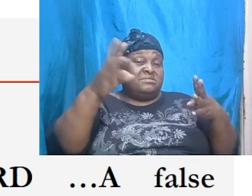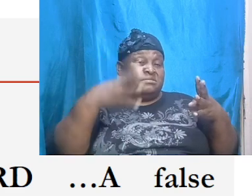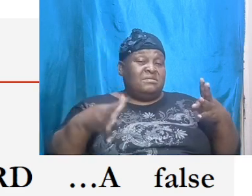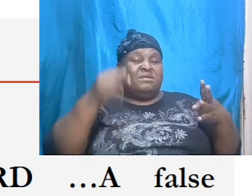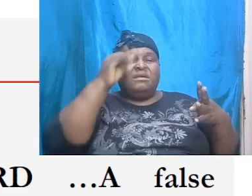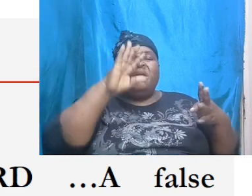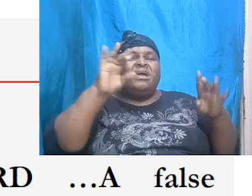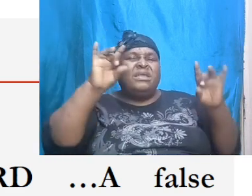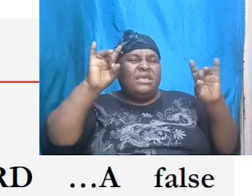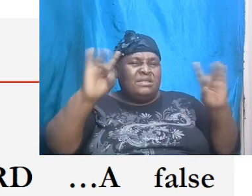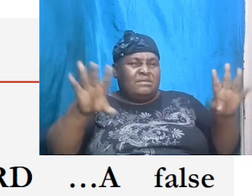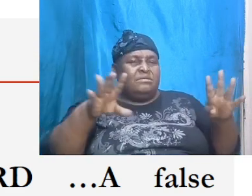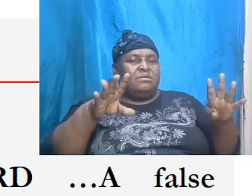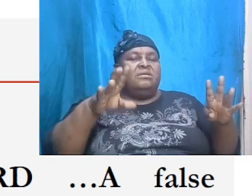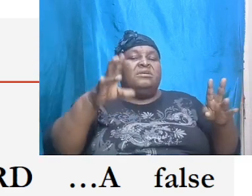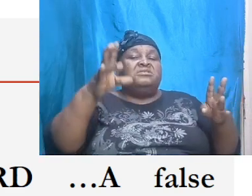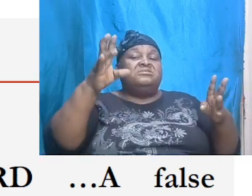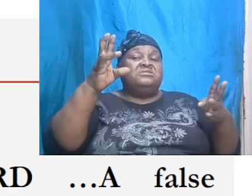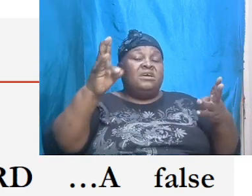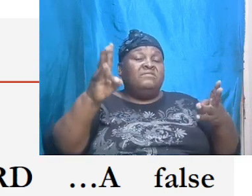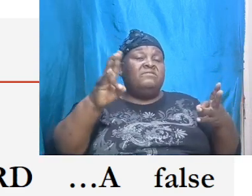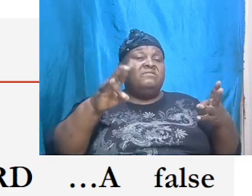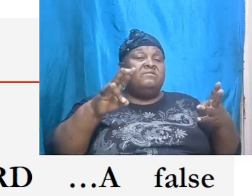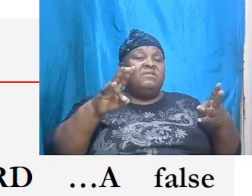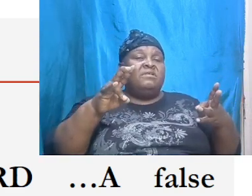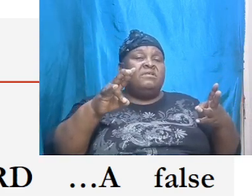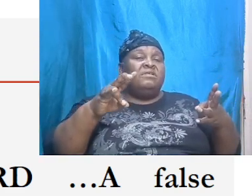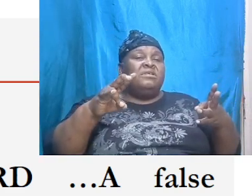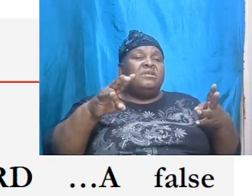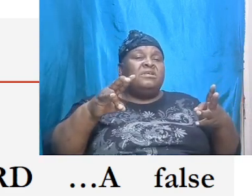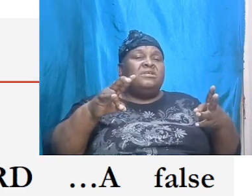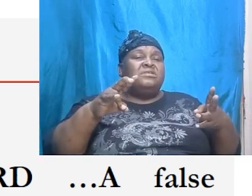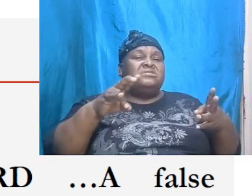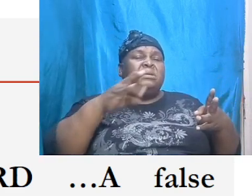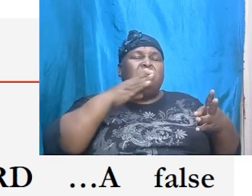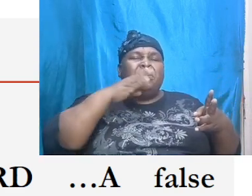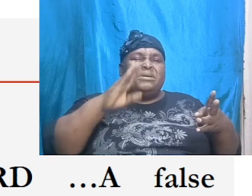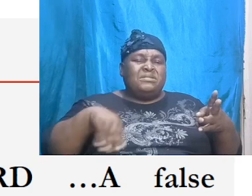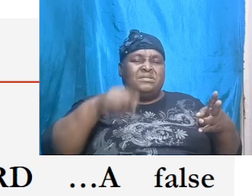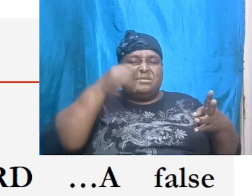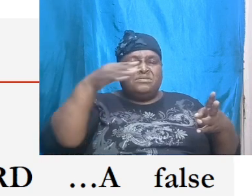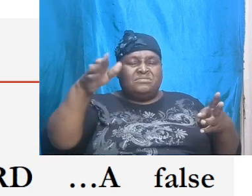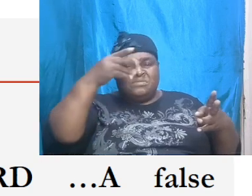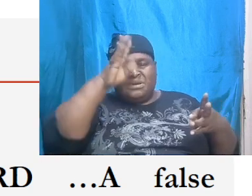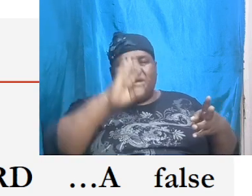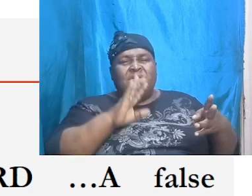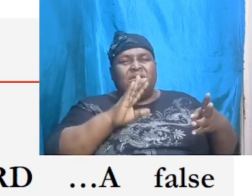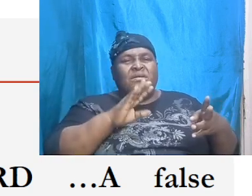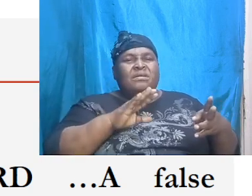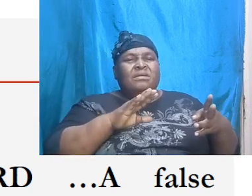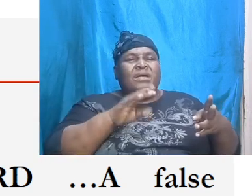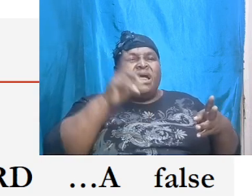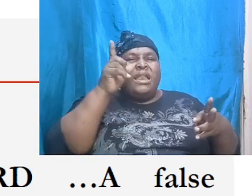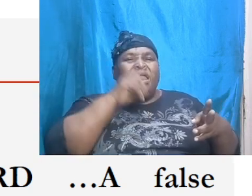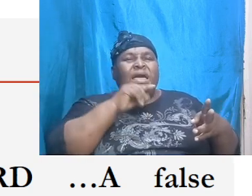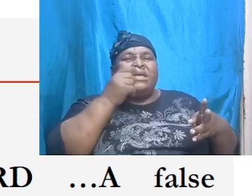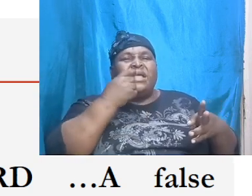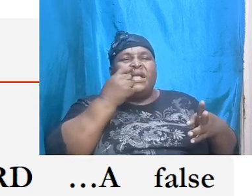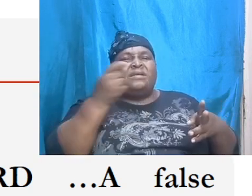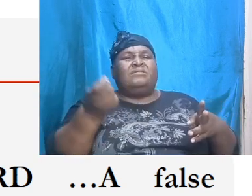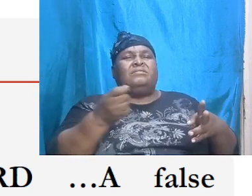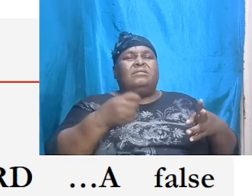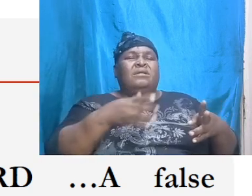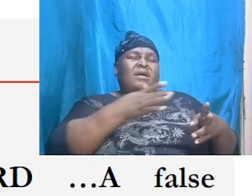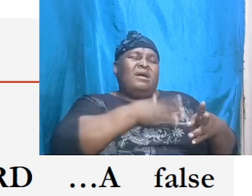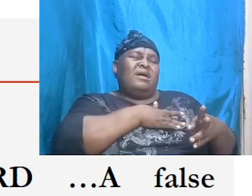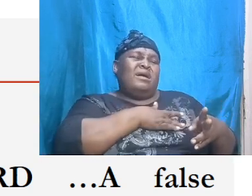hate. Yes, seven are an abomination unto him. I tell you about them. A proud look, a lying tongue, hands that shed innocent blood, heart that devise